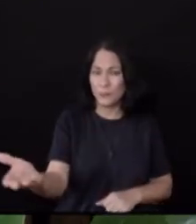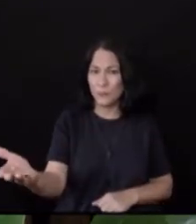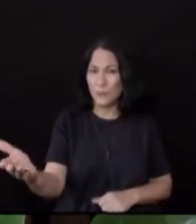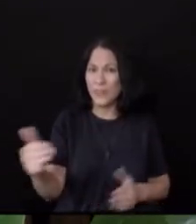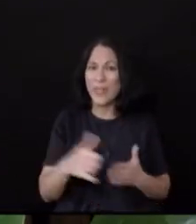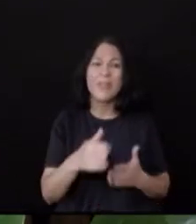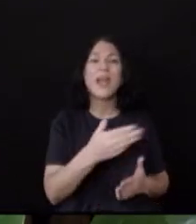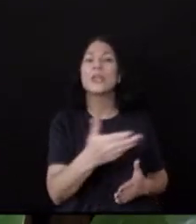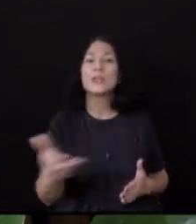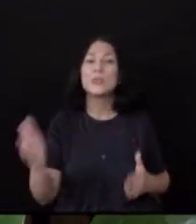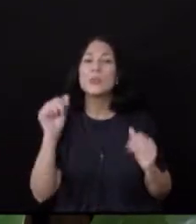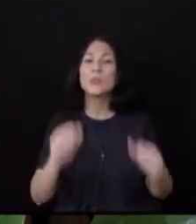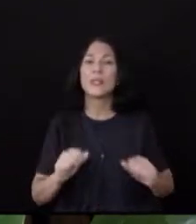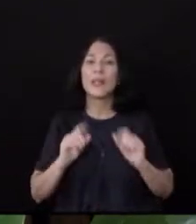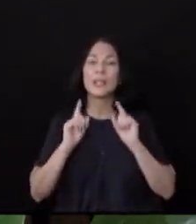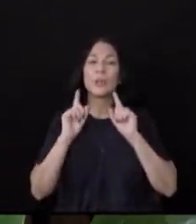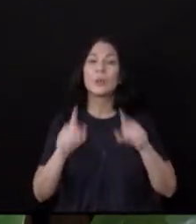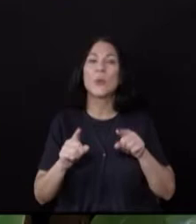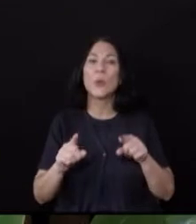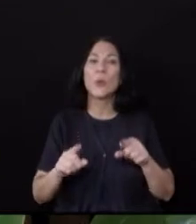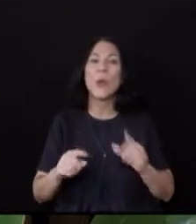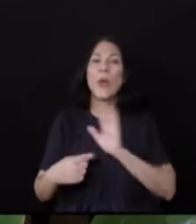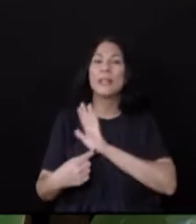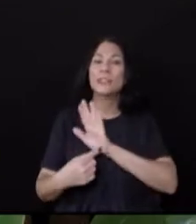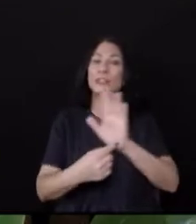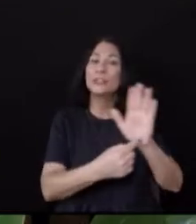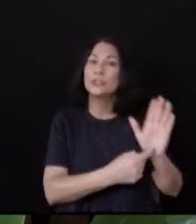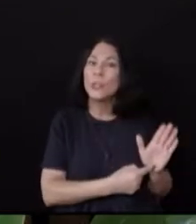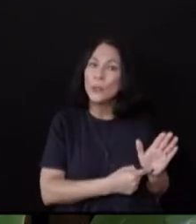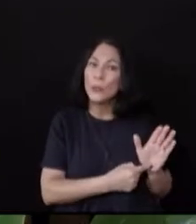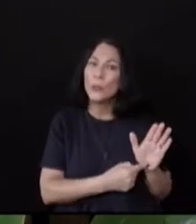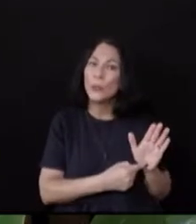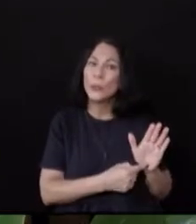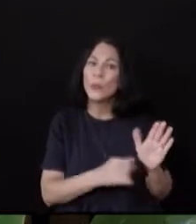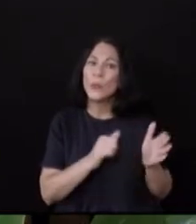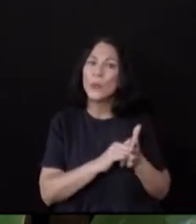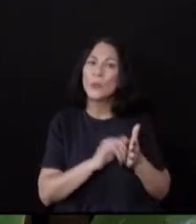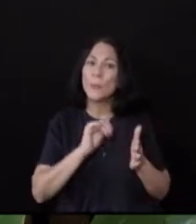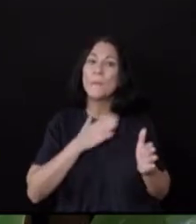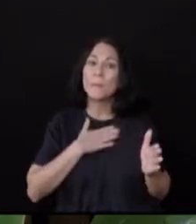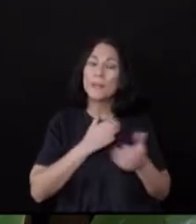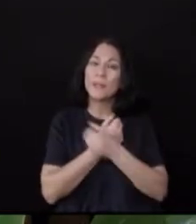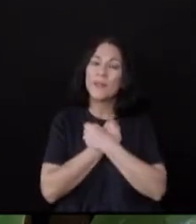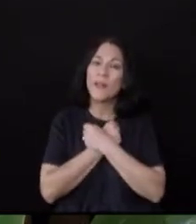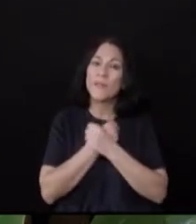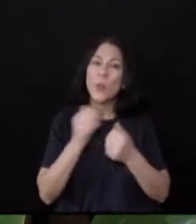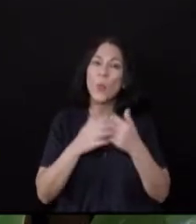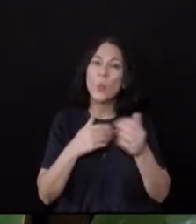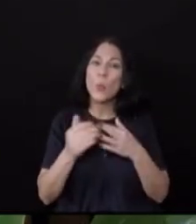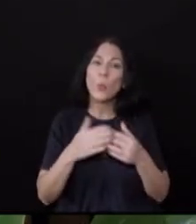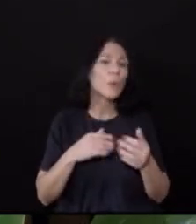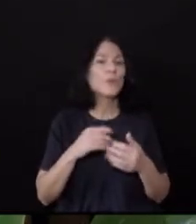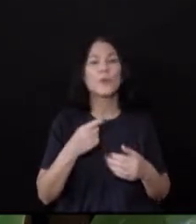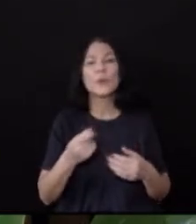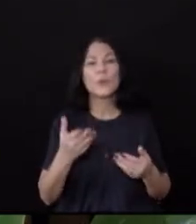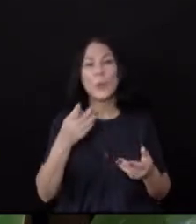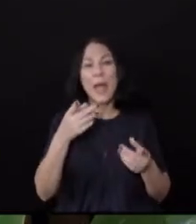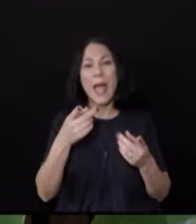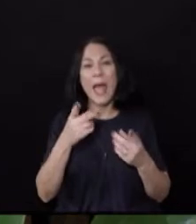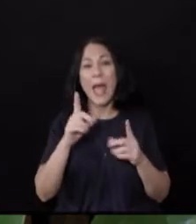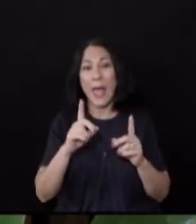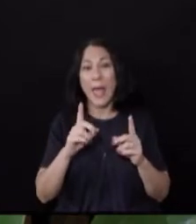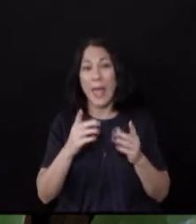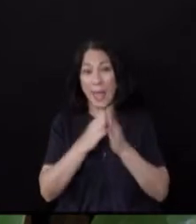that you might go and bear fruit, fruit that will last, and so that whatever you ask in my name, the Father will give